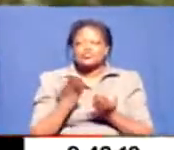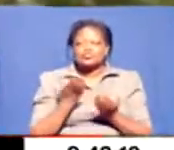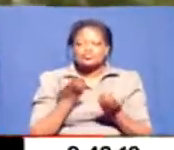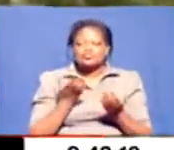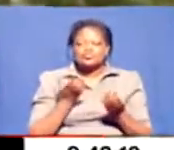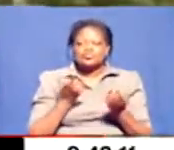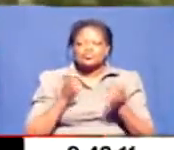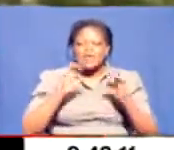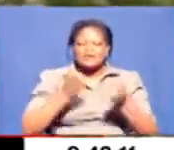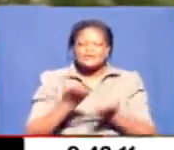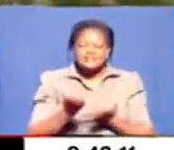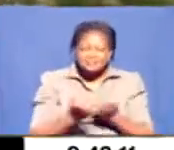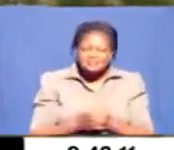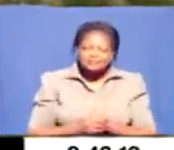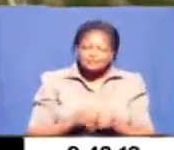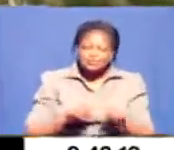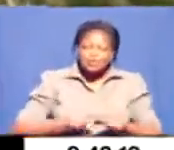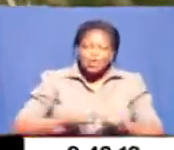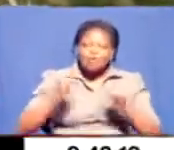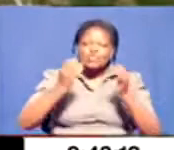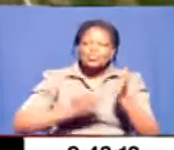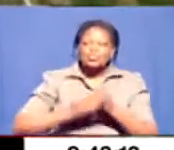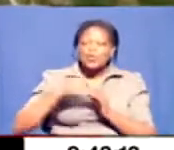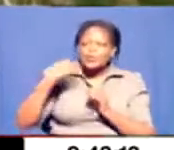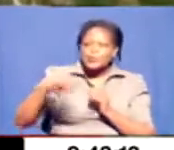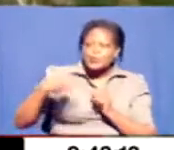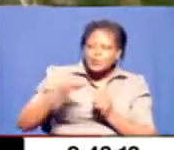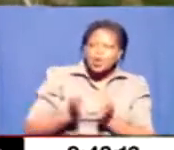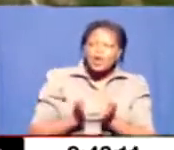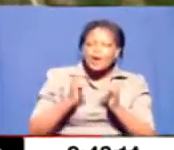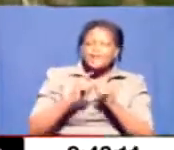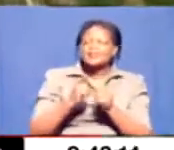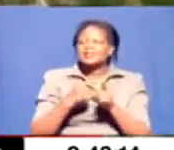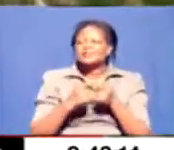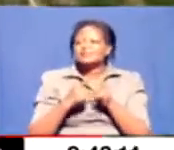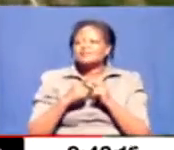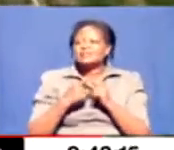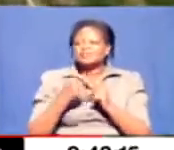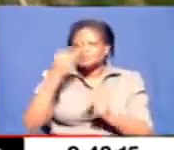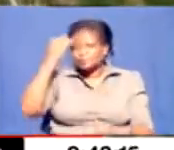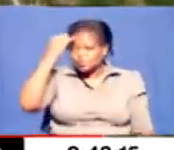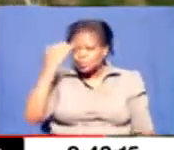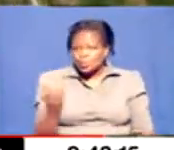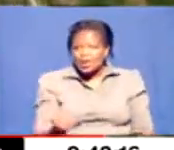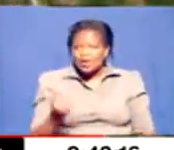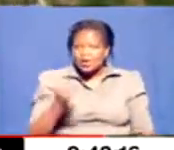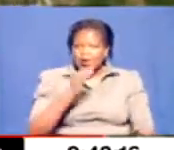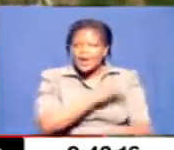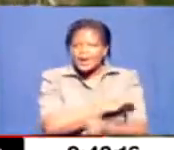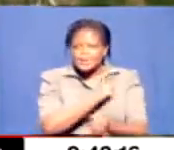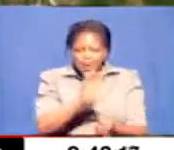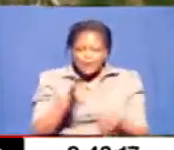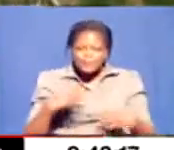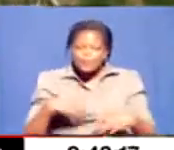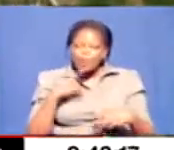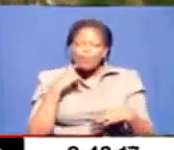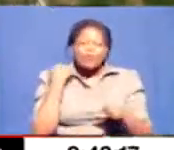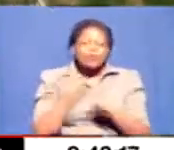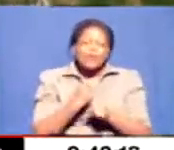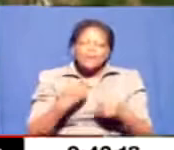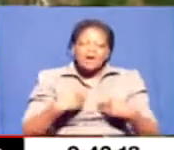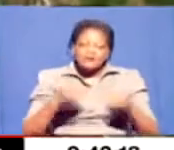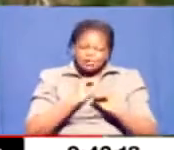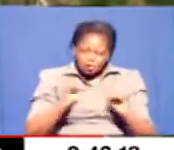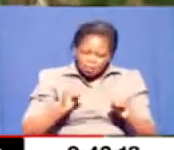kitaendelea, sukuma, cabbage, vitu zote ziko sawa. Na hizo vitu zote tumeanzisha ili ziweze kuempower wale hawana kazi, hawana ajira, wachukue